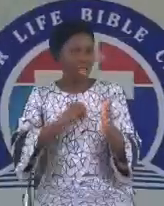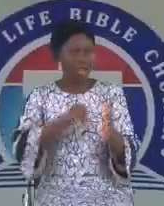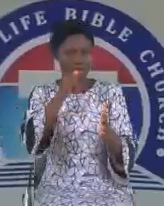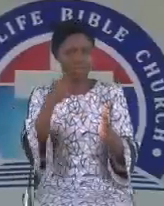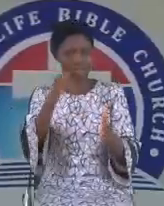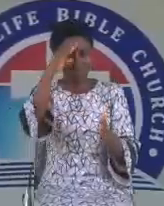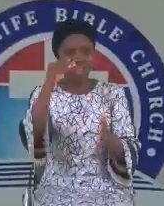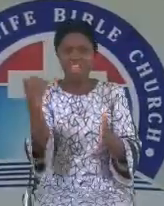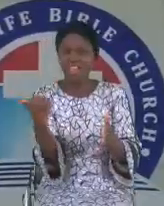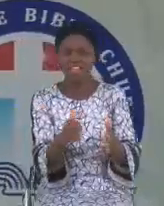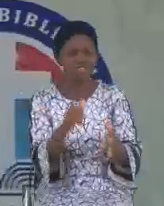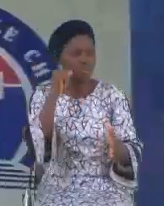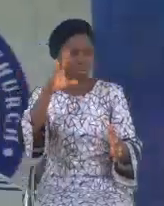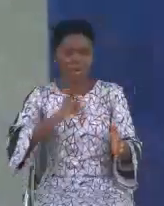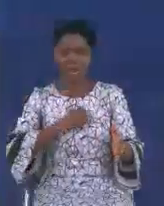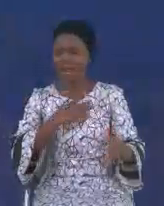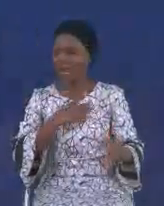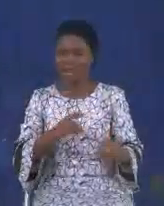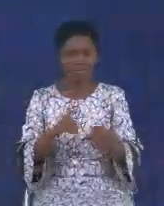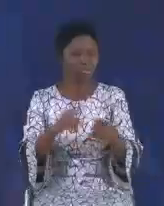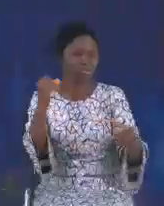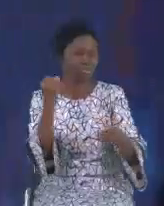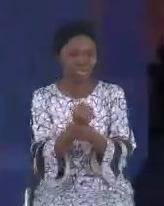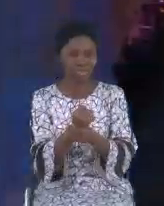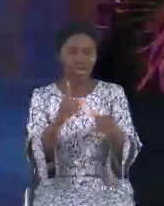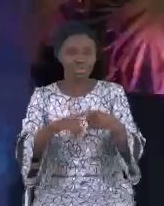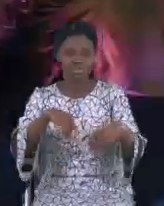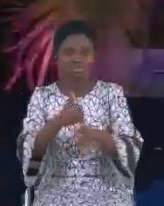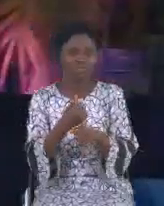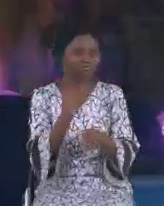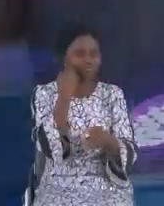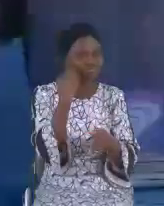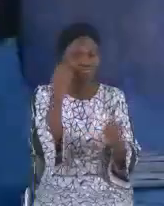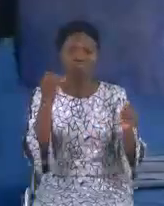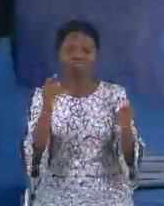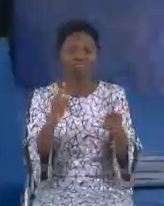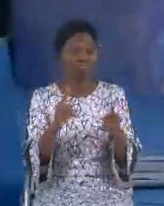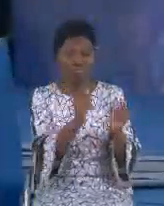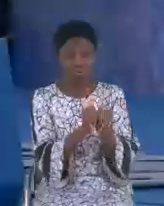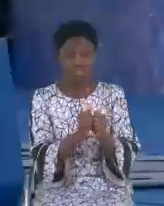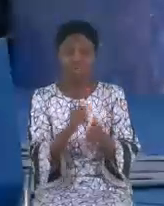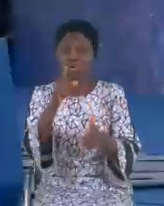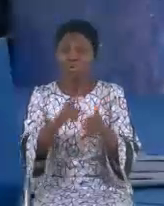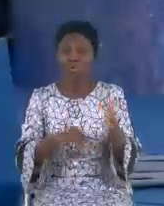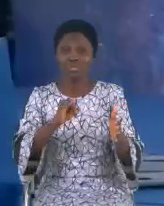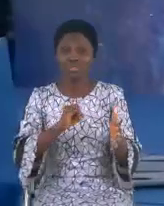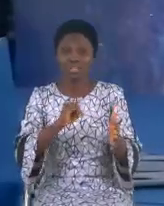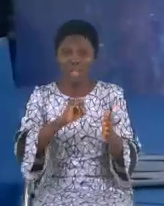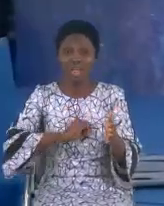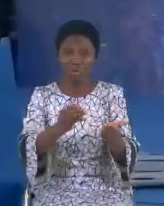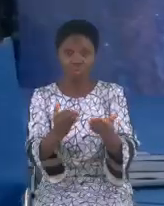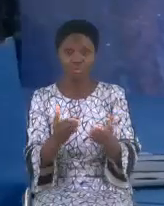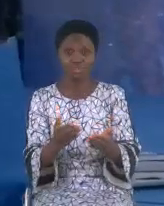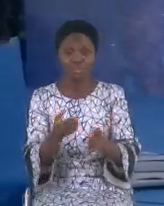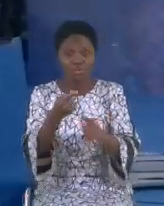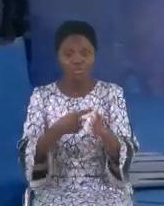to get, and I want to make her do what I want for the pleasure of the flesh.